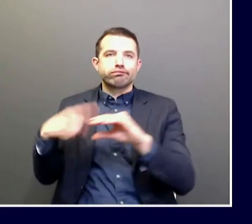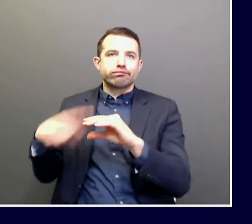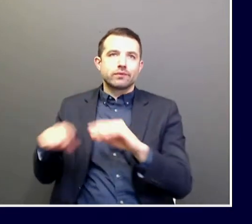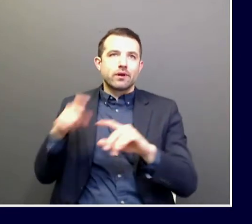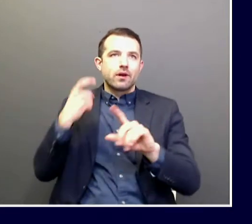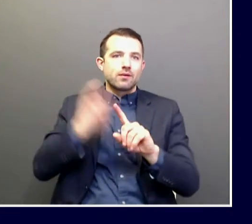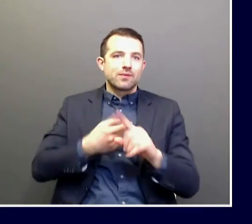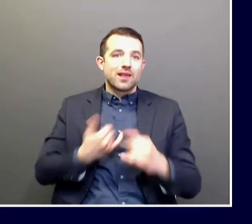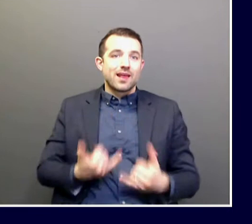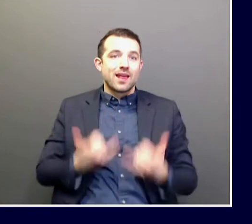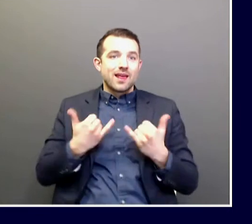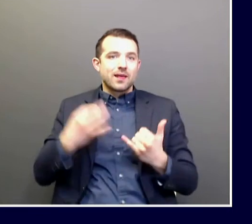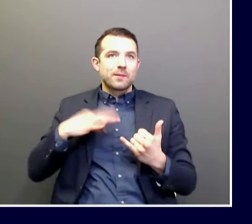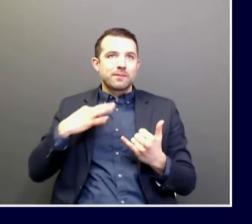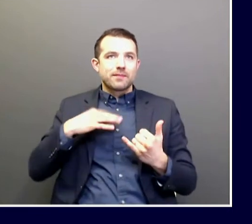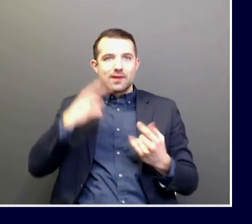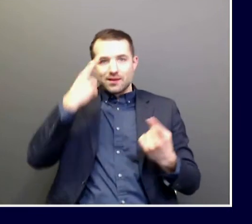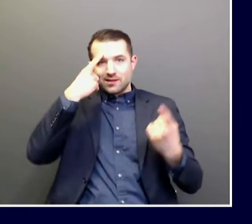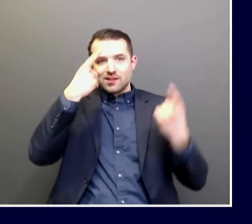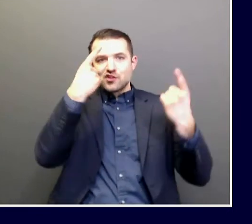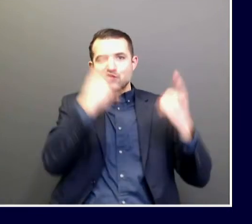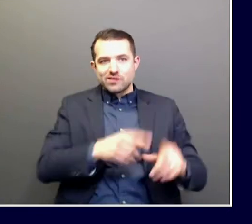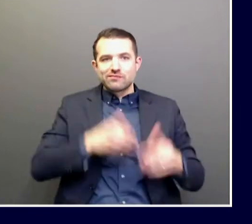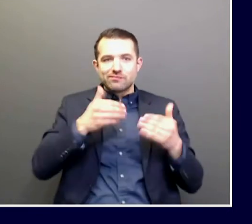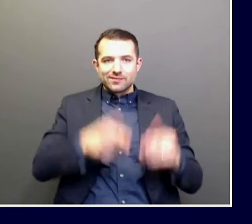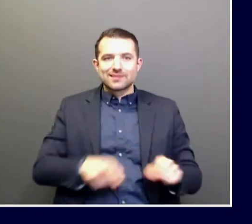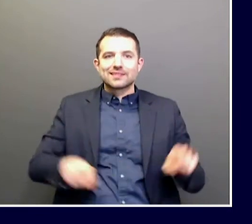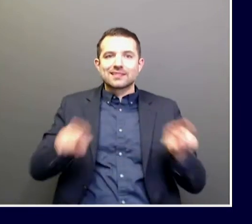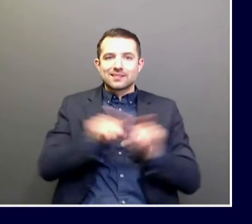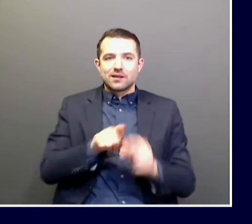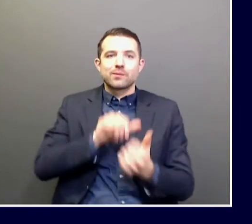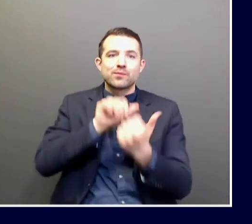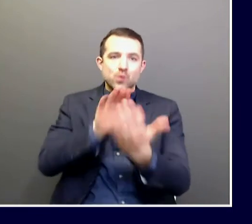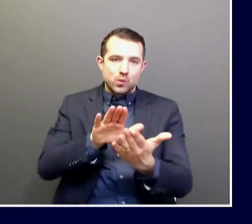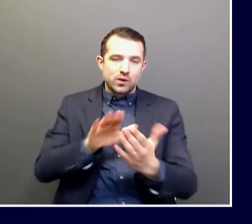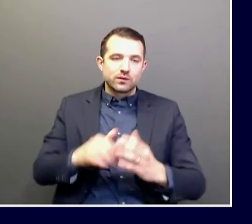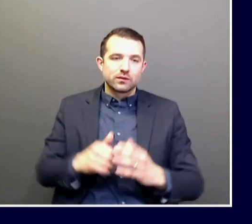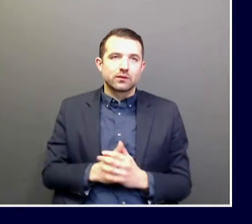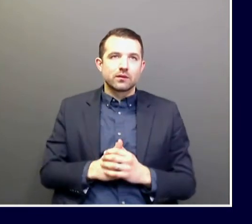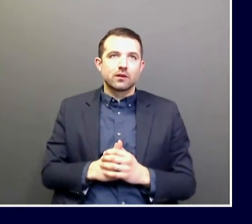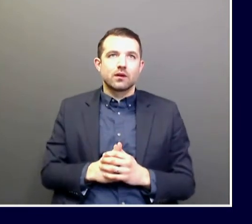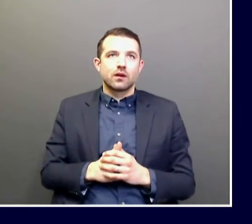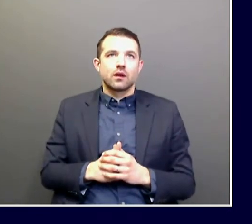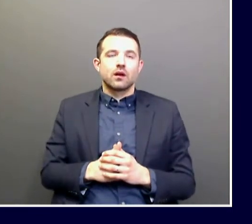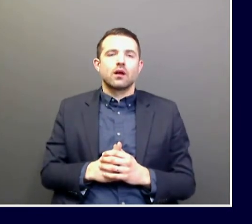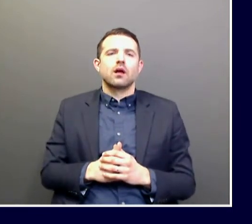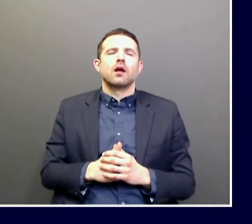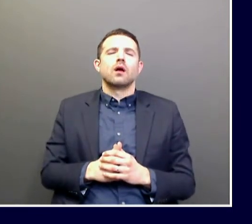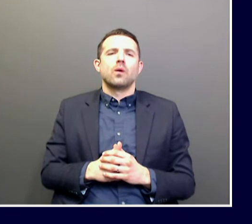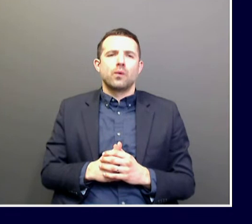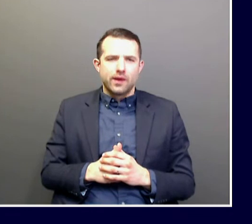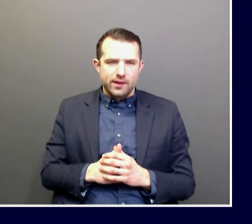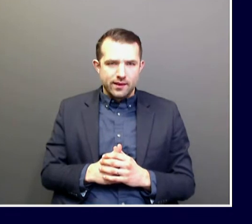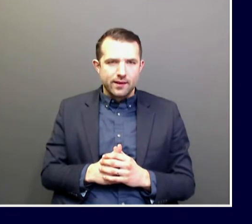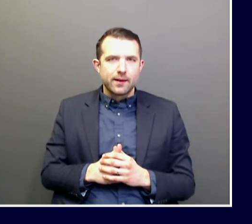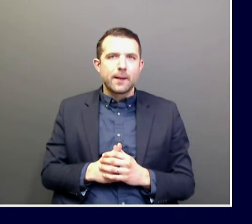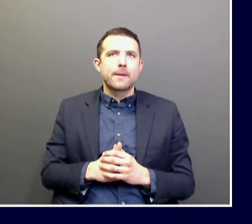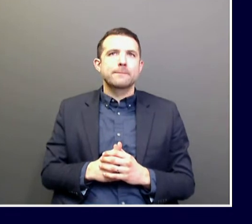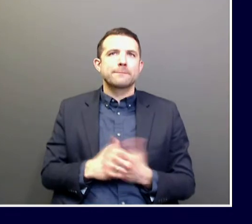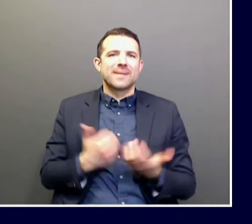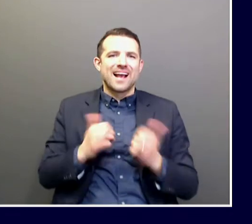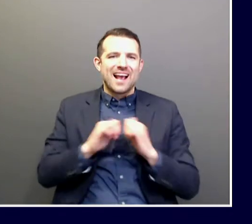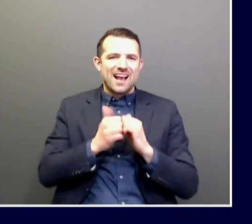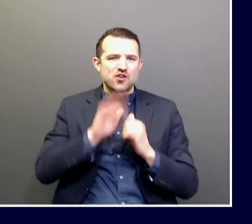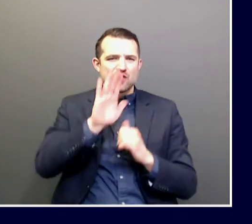process. Right. And so, how does this relate to the fact that the spread of the